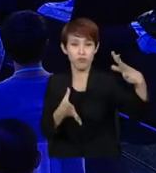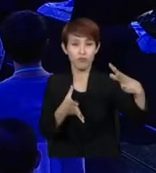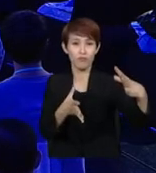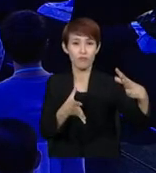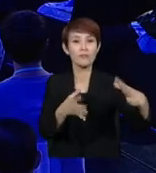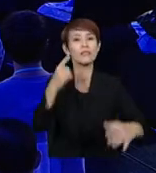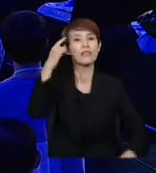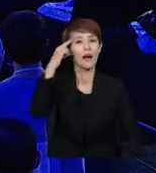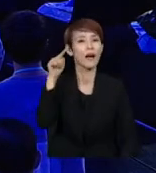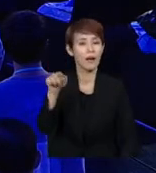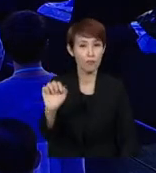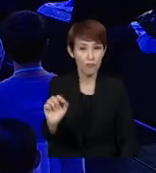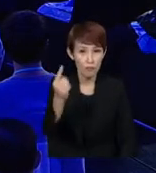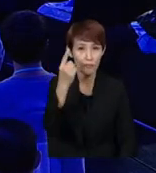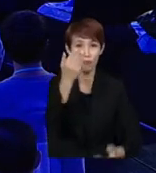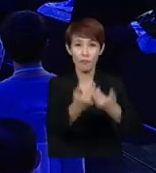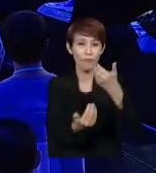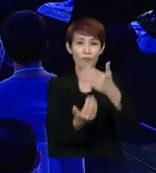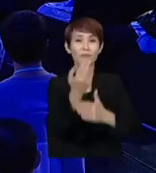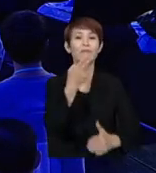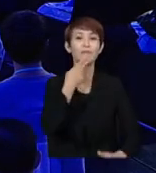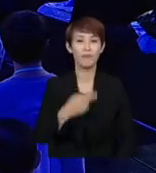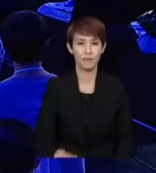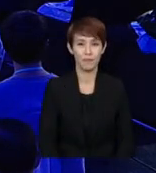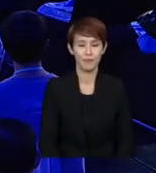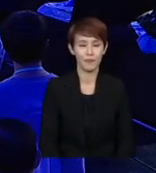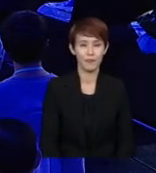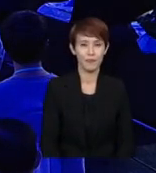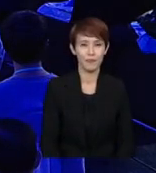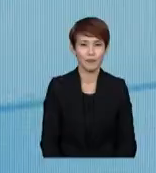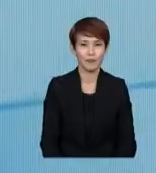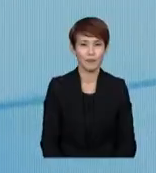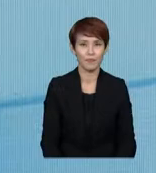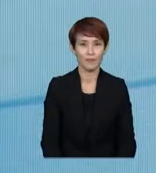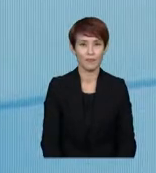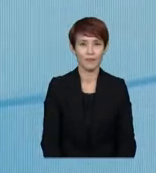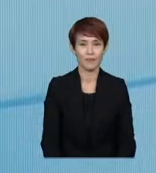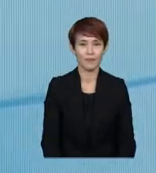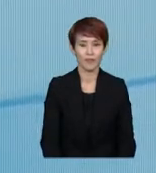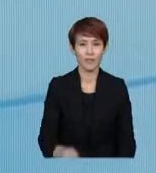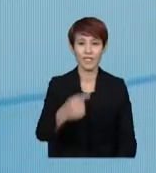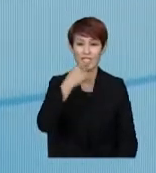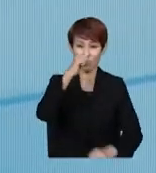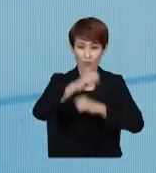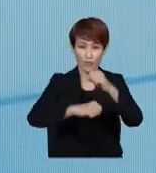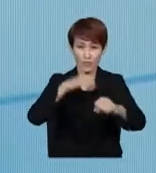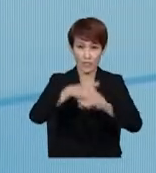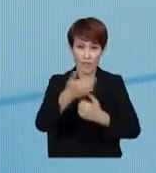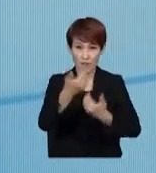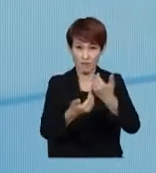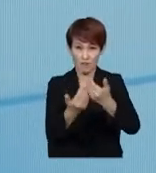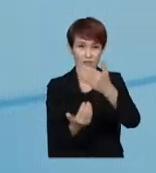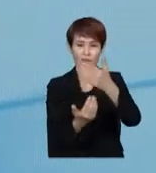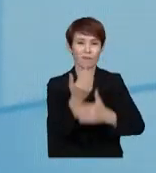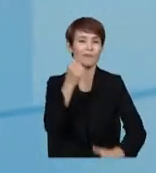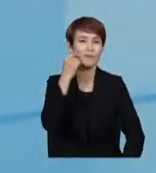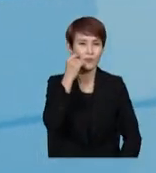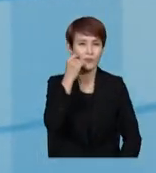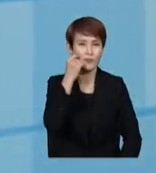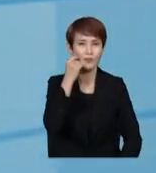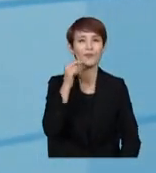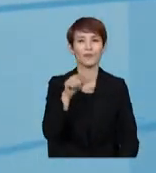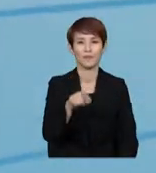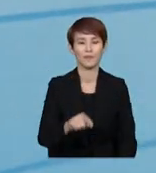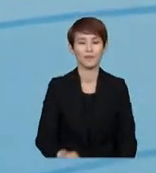democratic conflict cannot really take place, and it certainly cannot turn out to be productive. There's a second